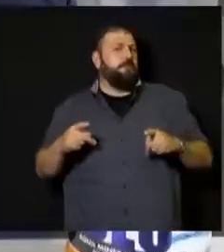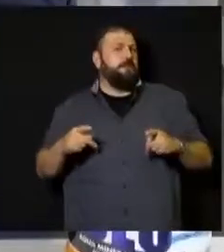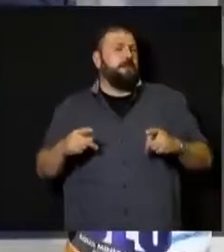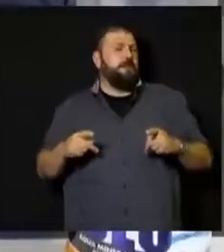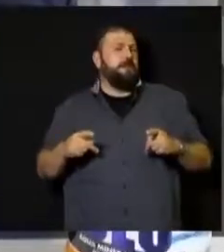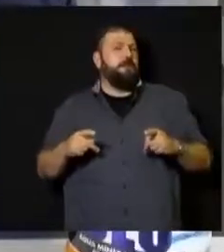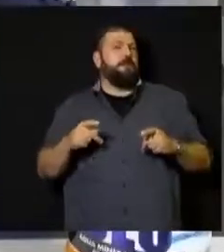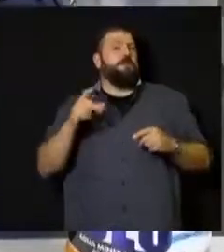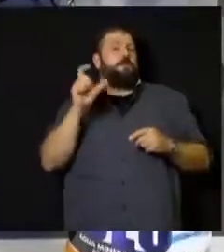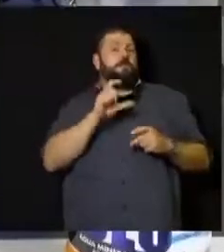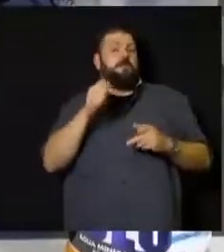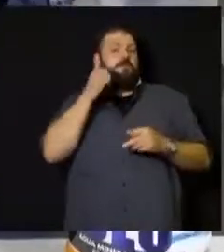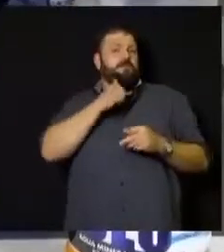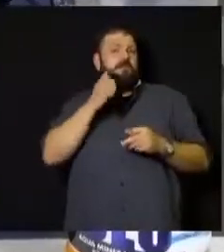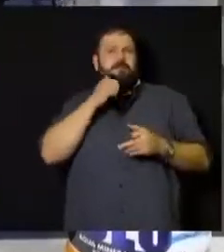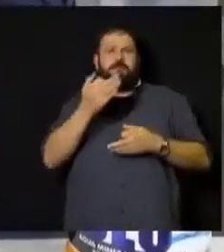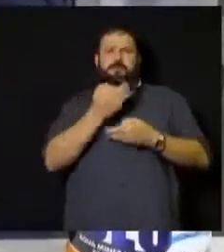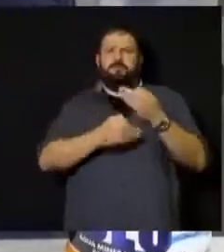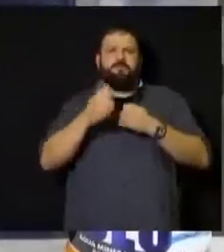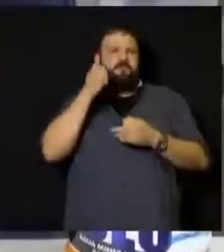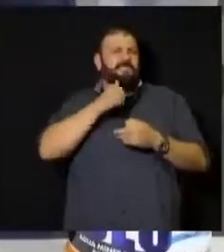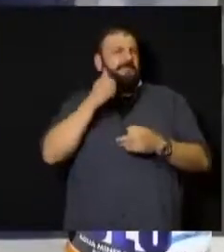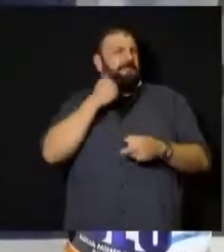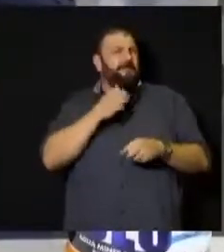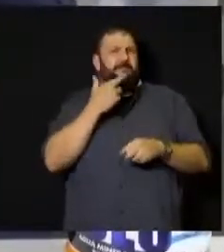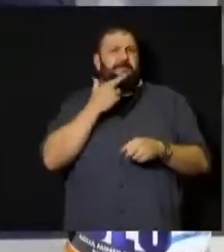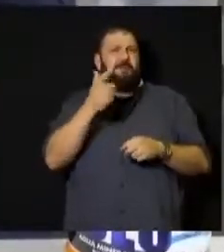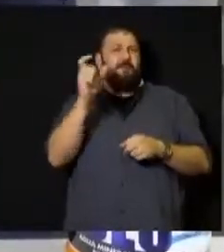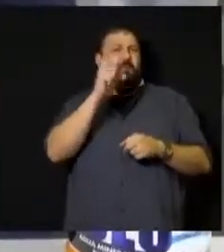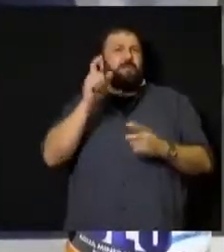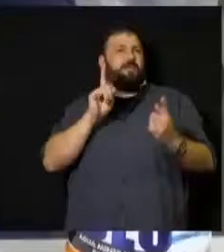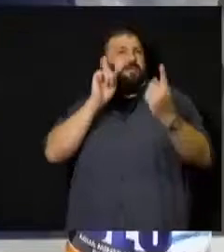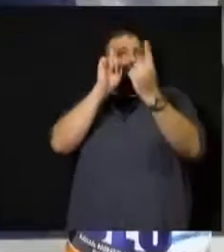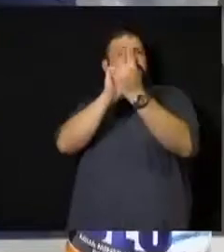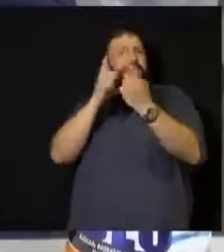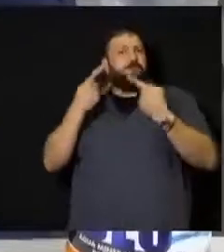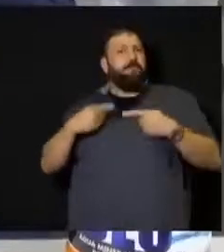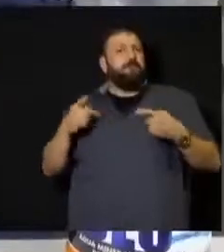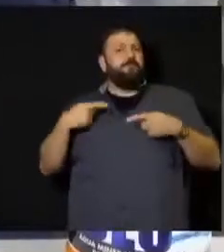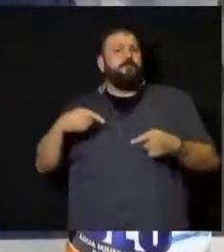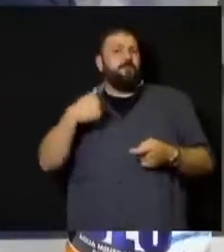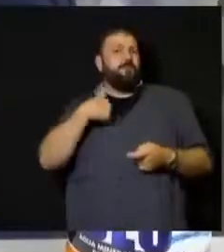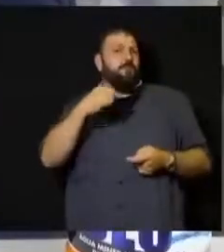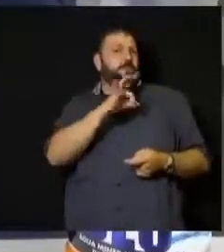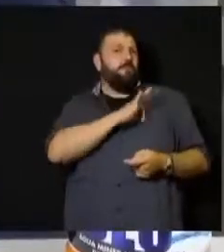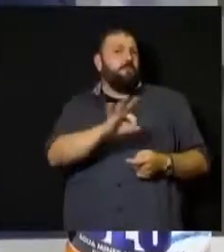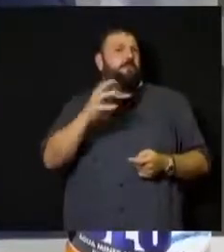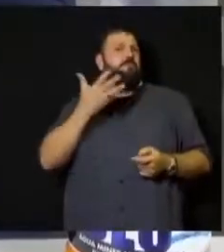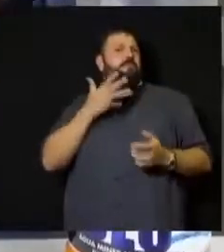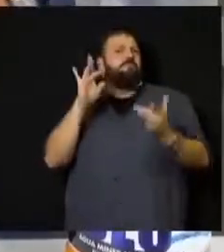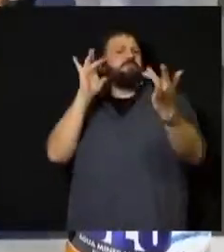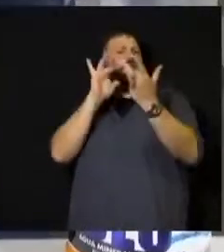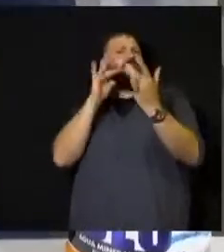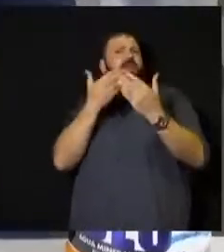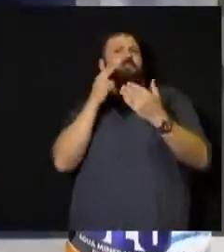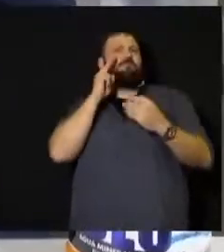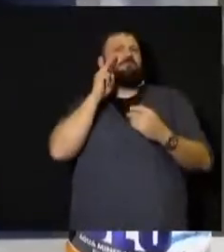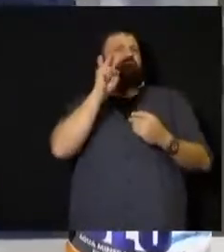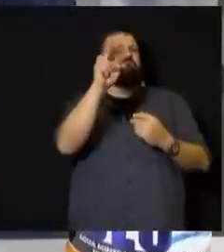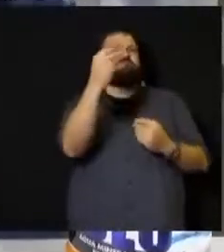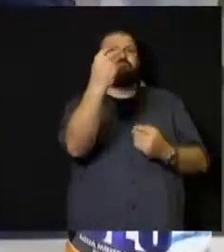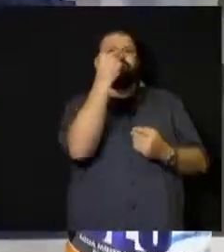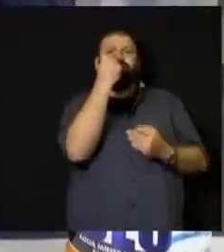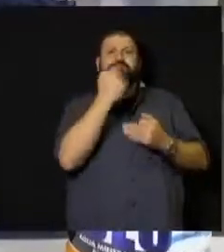city. We try as much as possible to be face to face because when it's face to face, at least I can have the contact with the